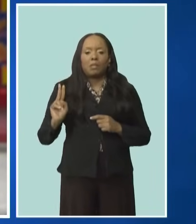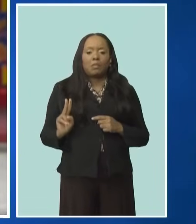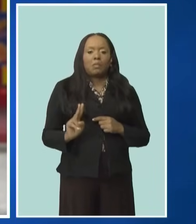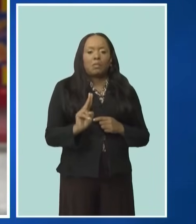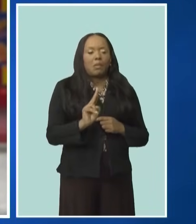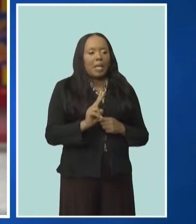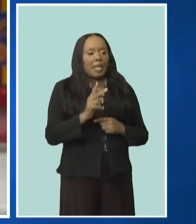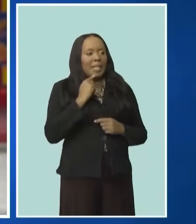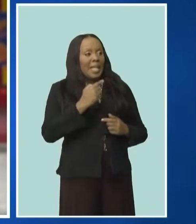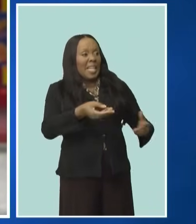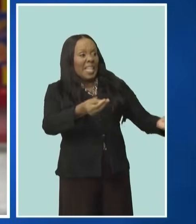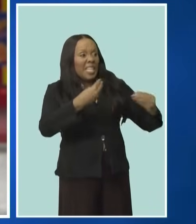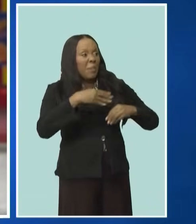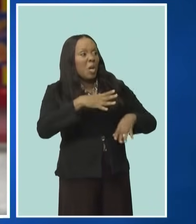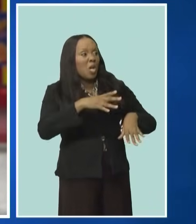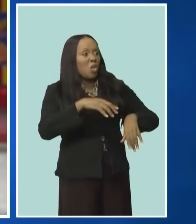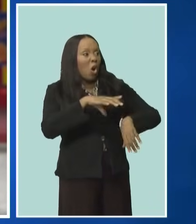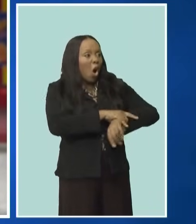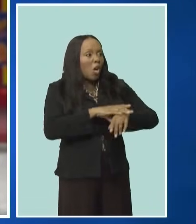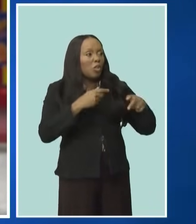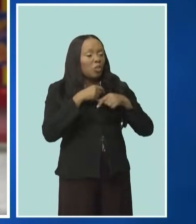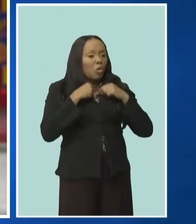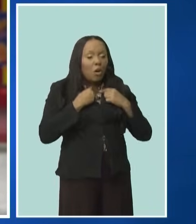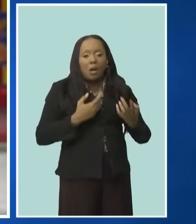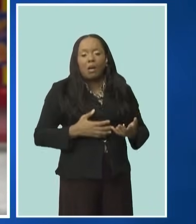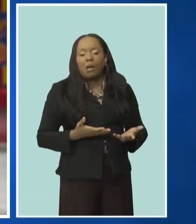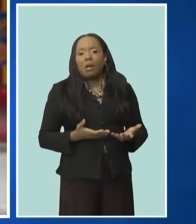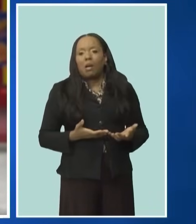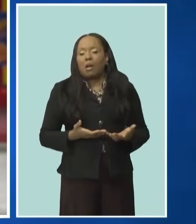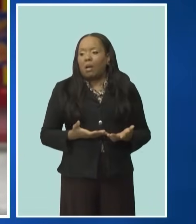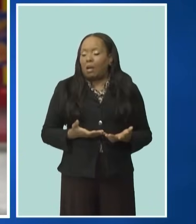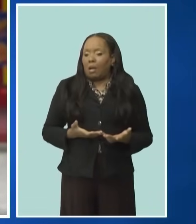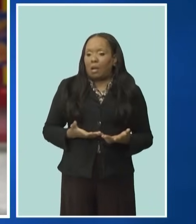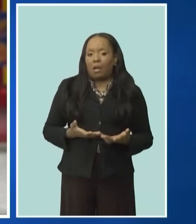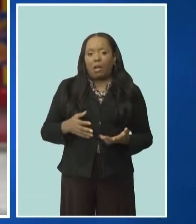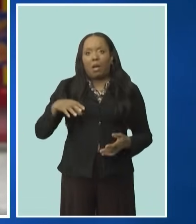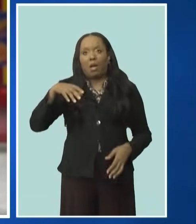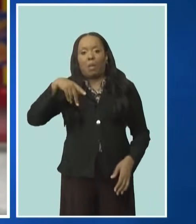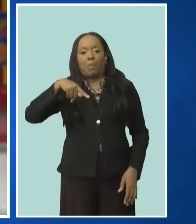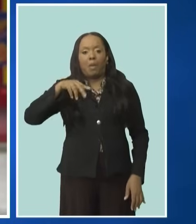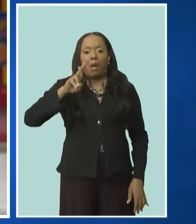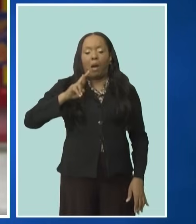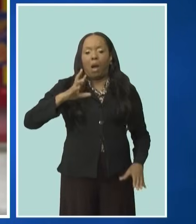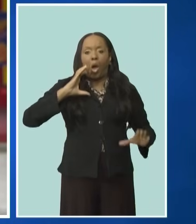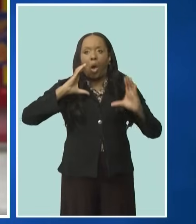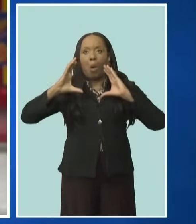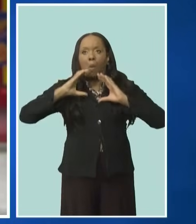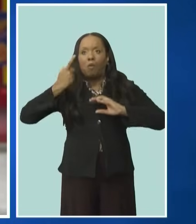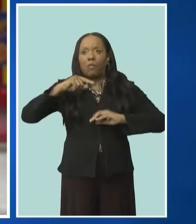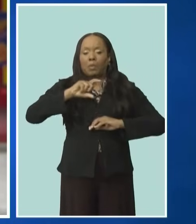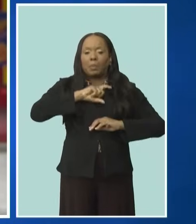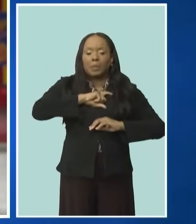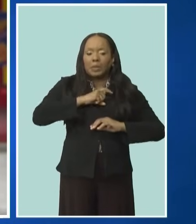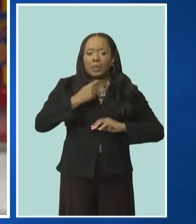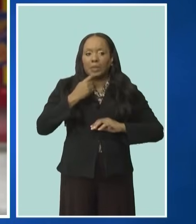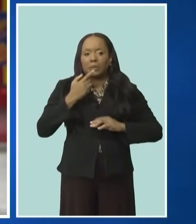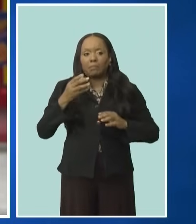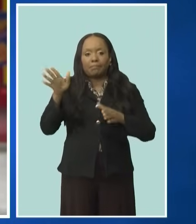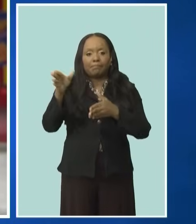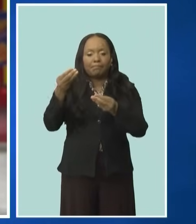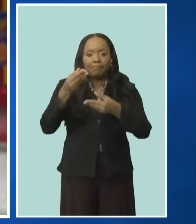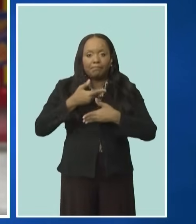from one of the family members. Police Communications and Public Affairs Officer Acting Inspector Ryan Brathwaite shared